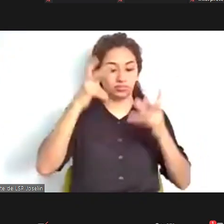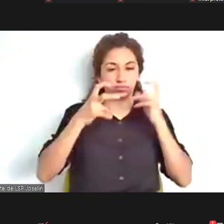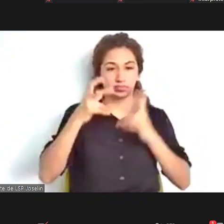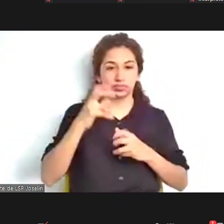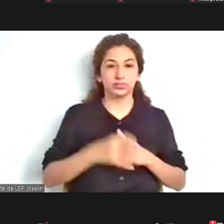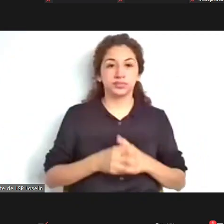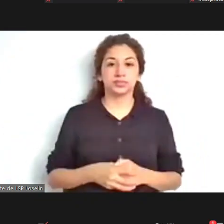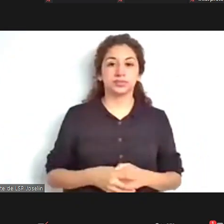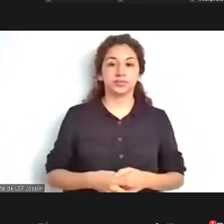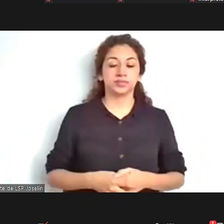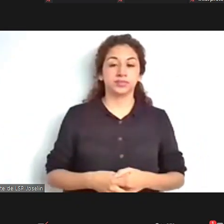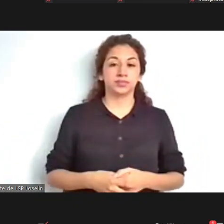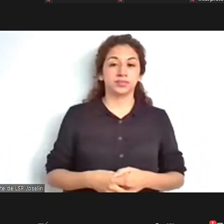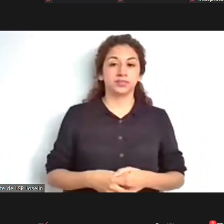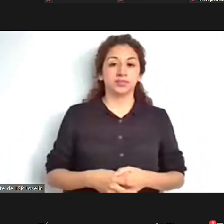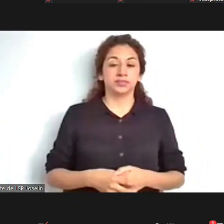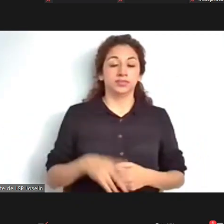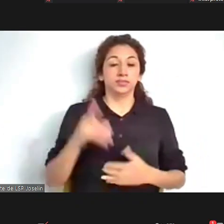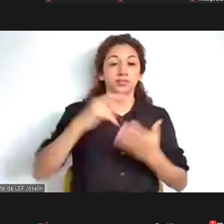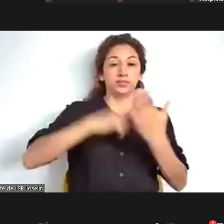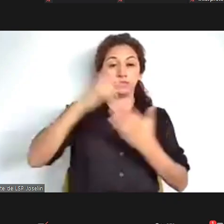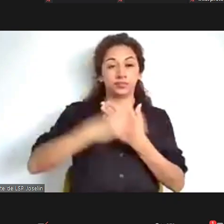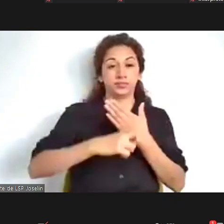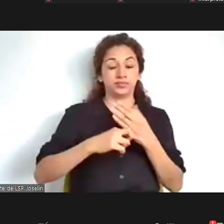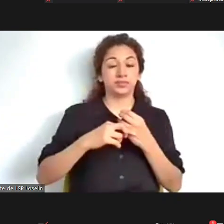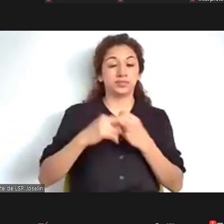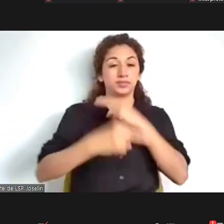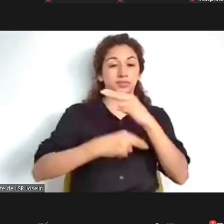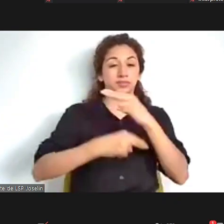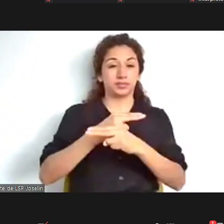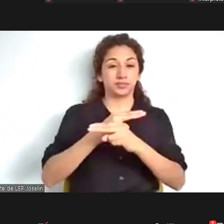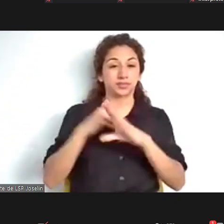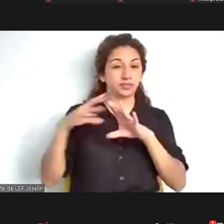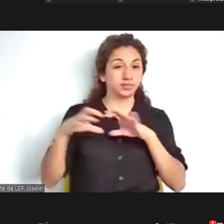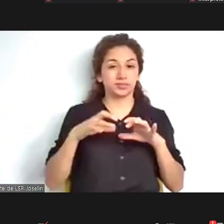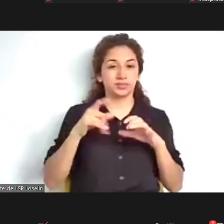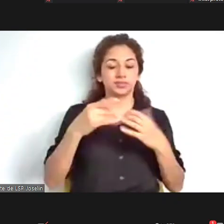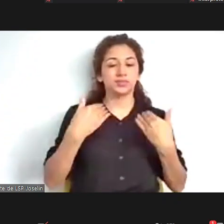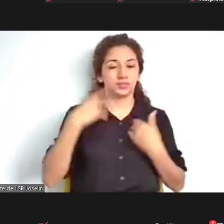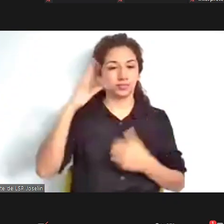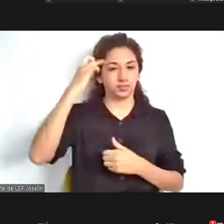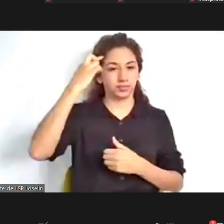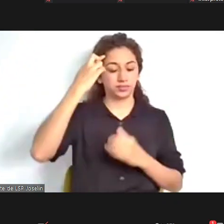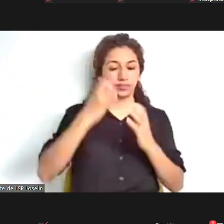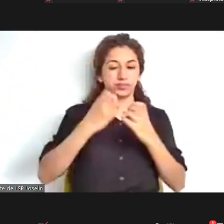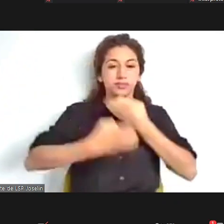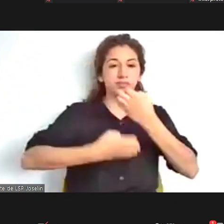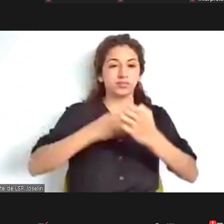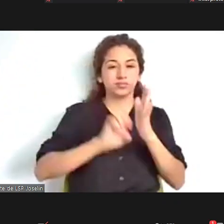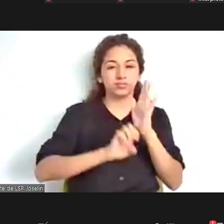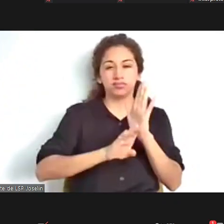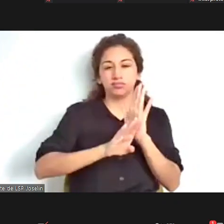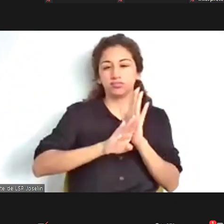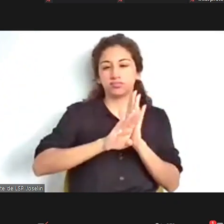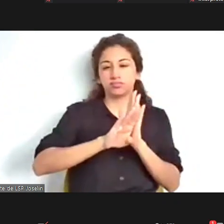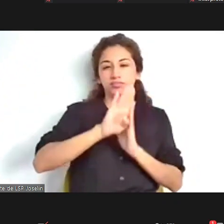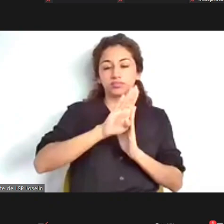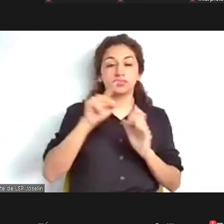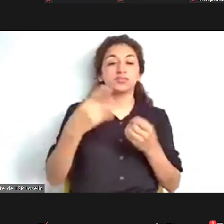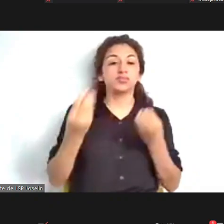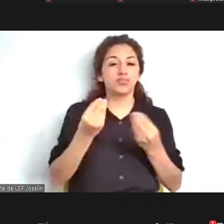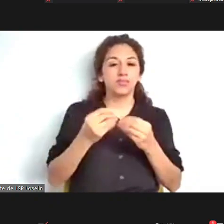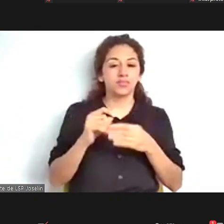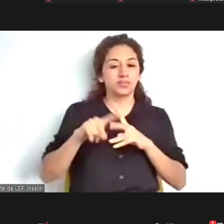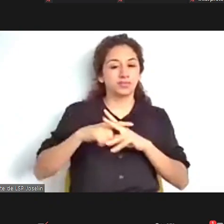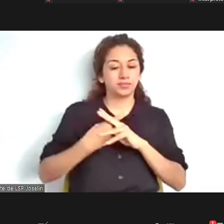heard on the activity economic activities on their uh land an action plan has a a policy that is evolving to